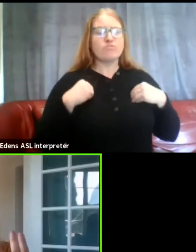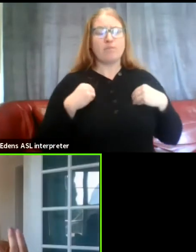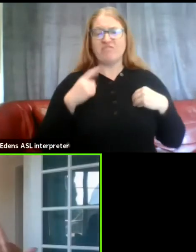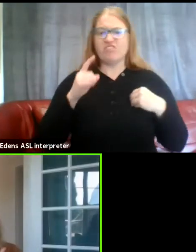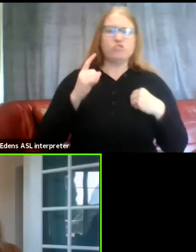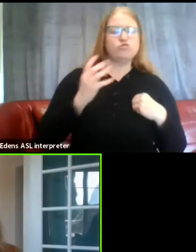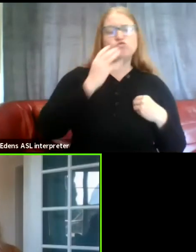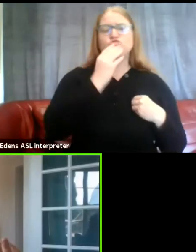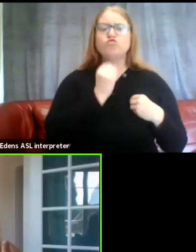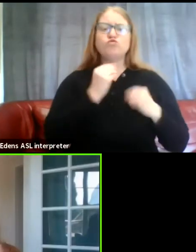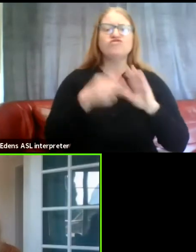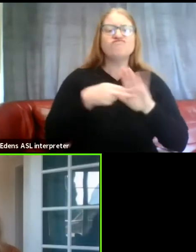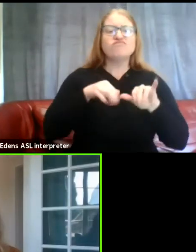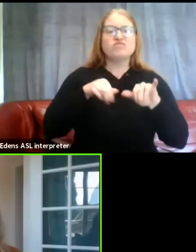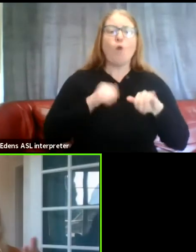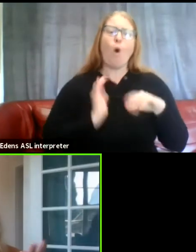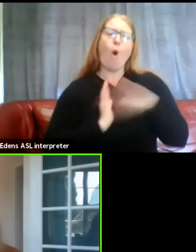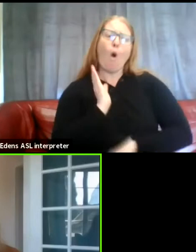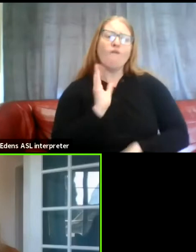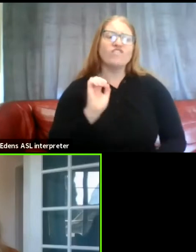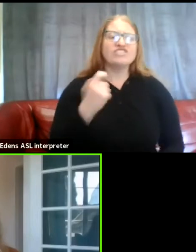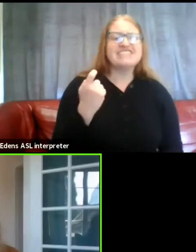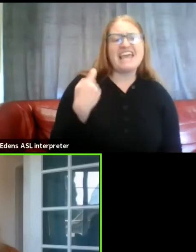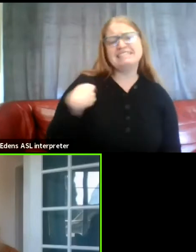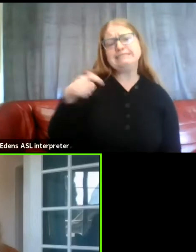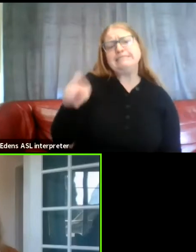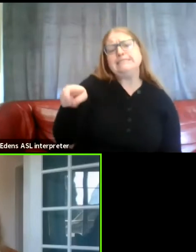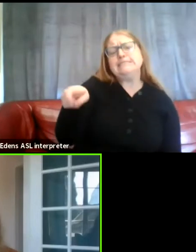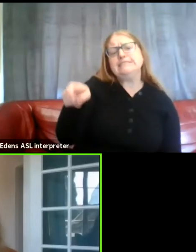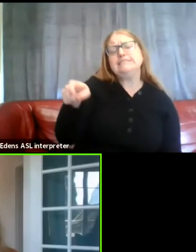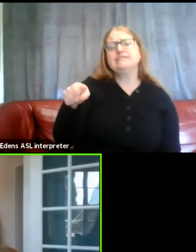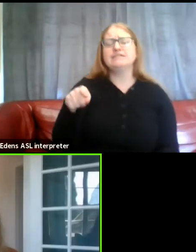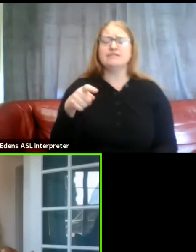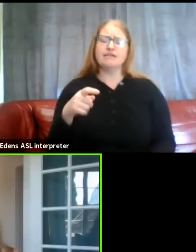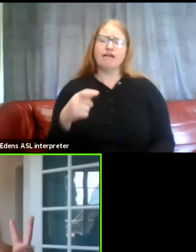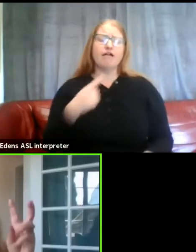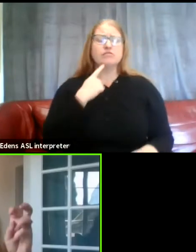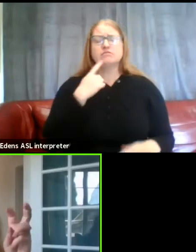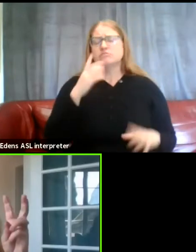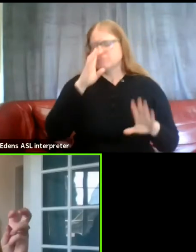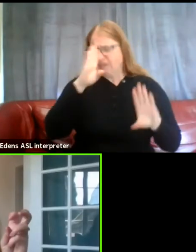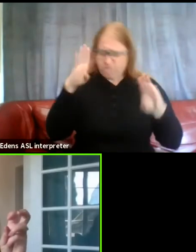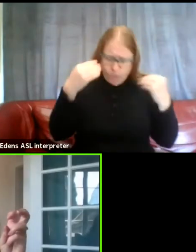of demanding, of needy, of controlling, of self-absorbed, of